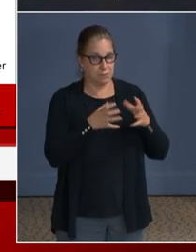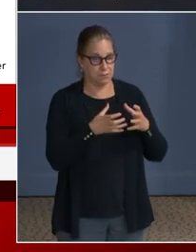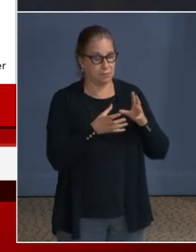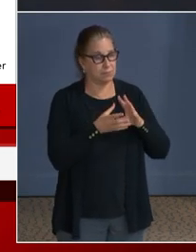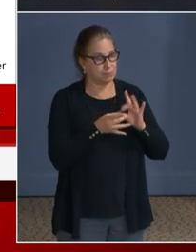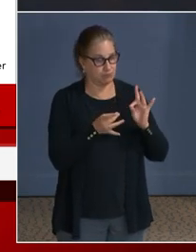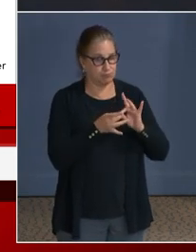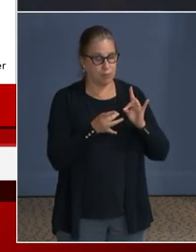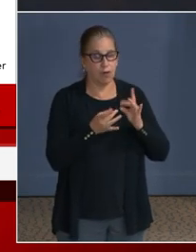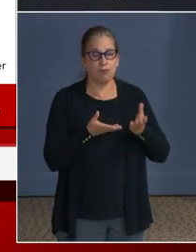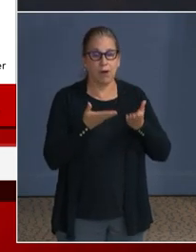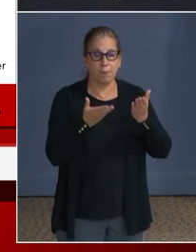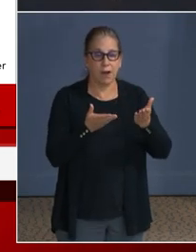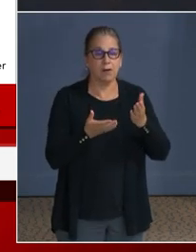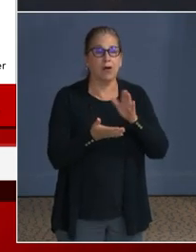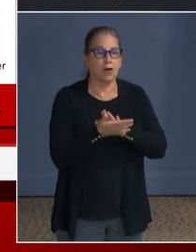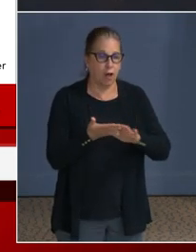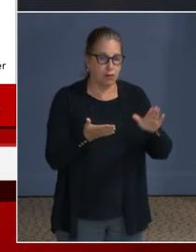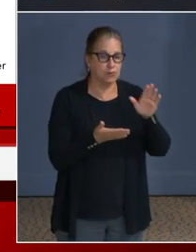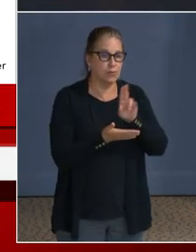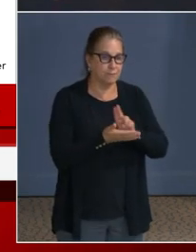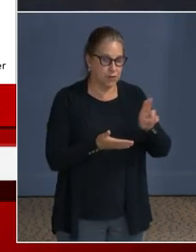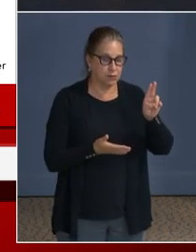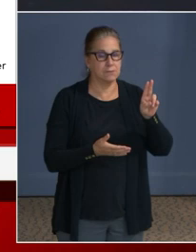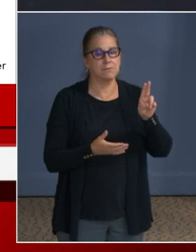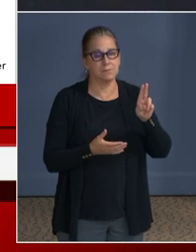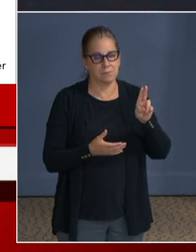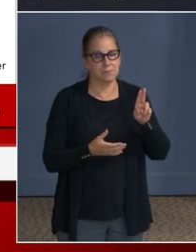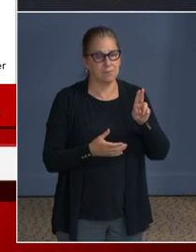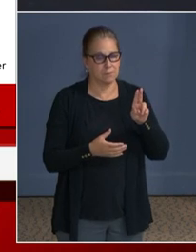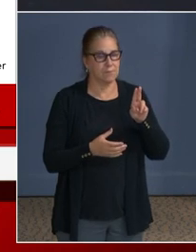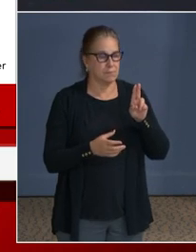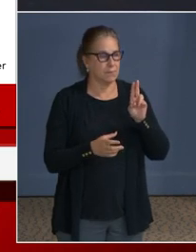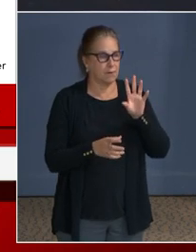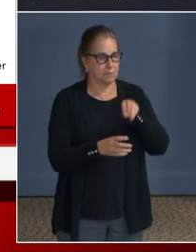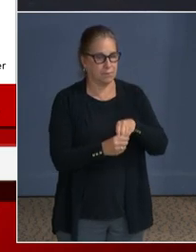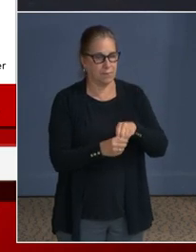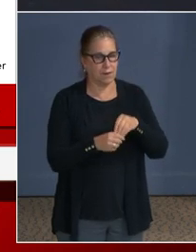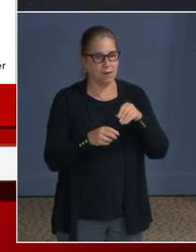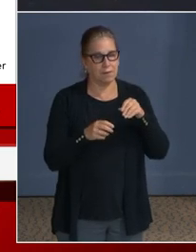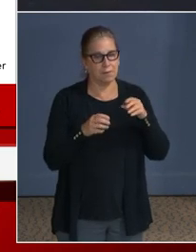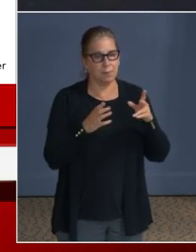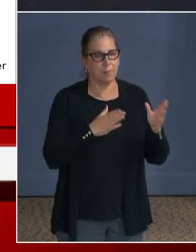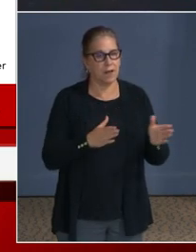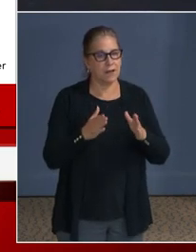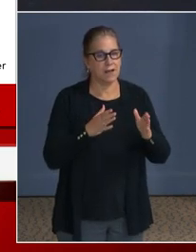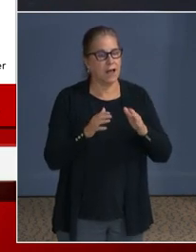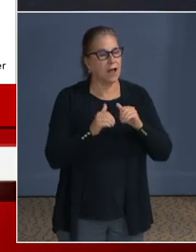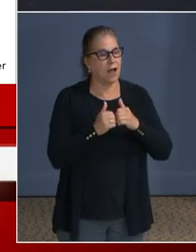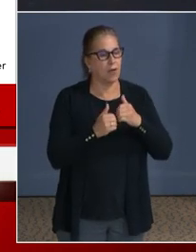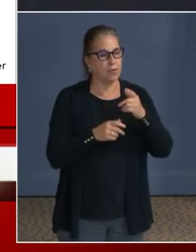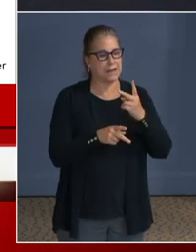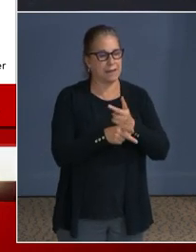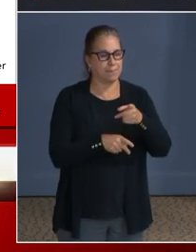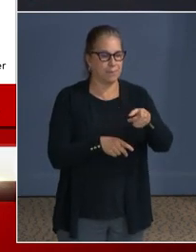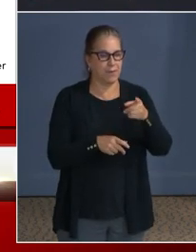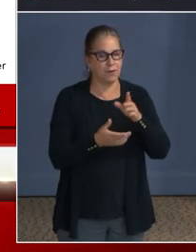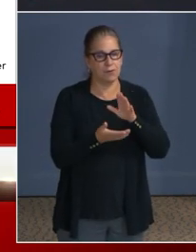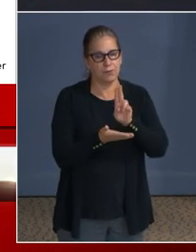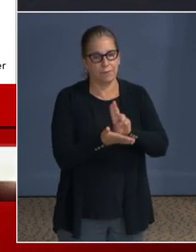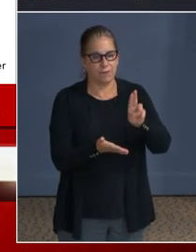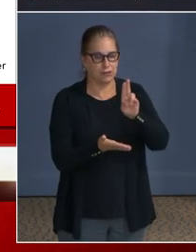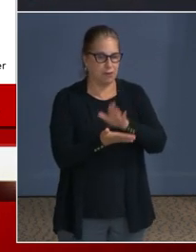universities participate in the campus planning process for reopening. We have a